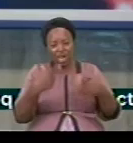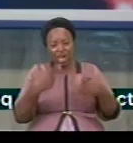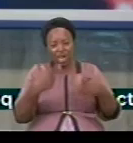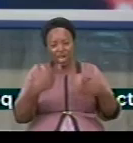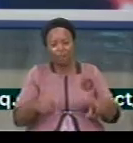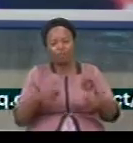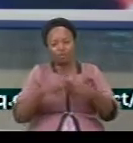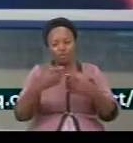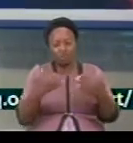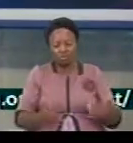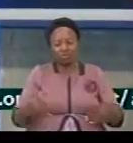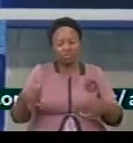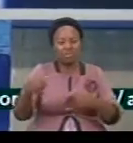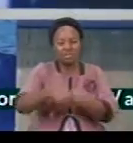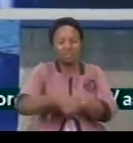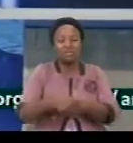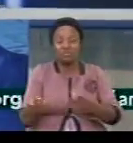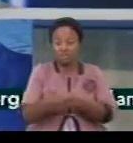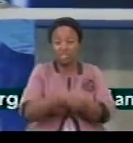closed captioning not available